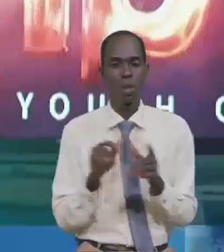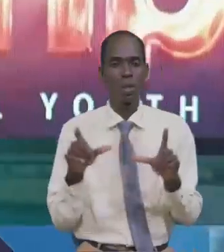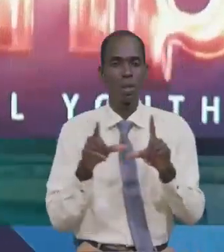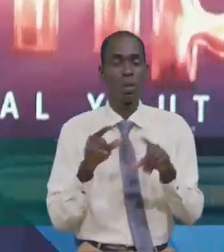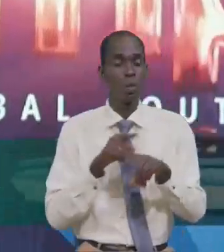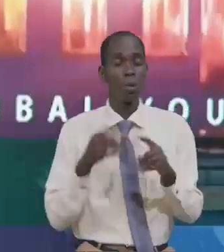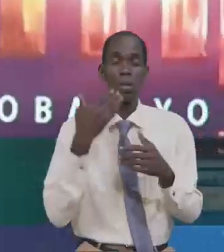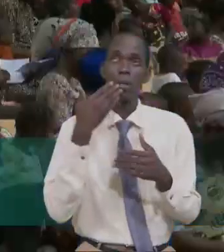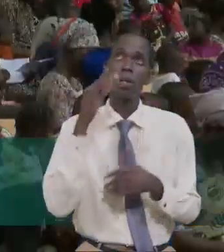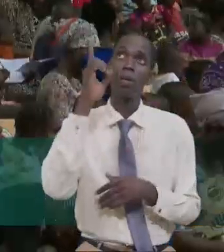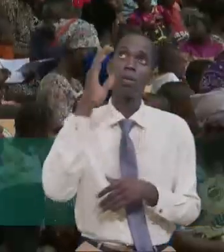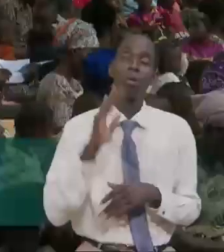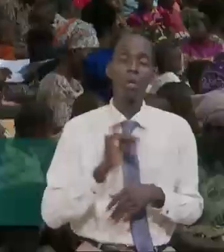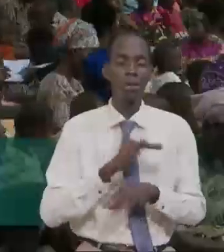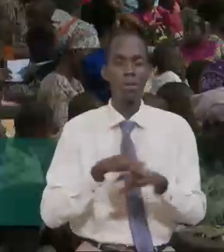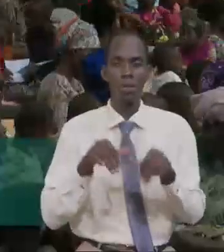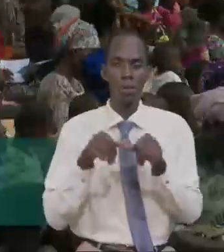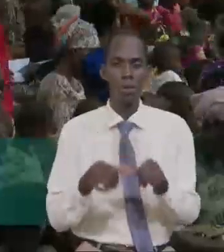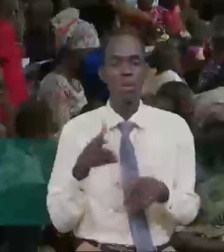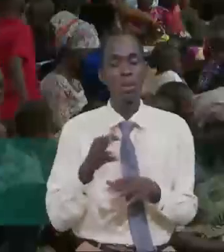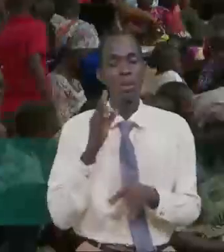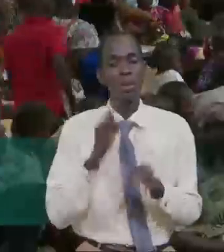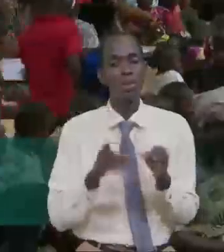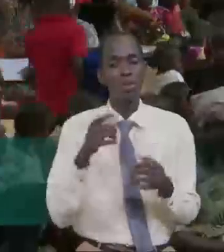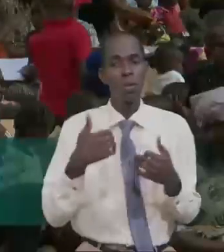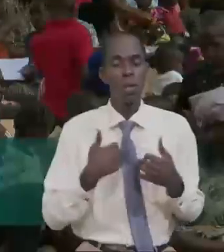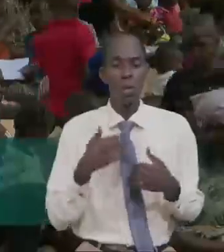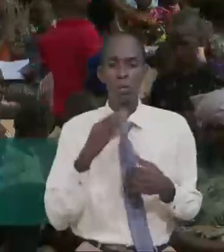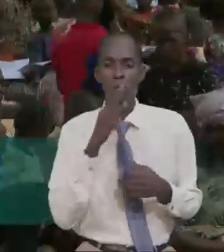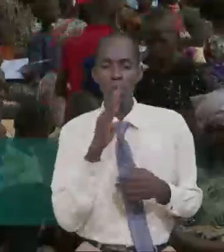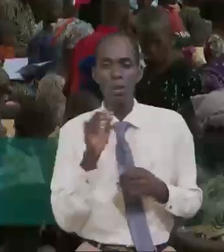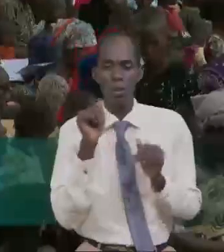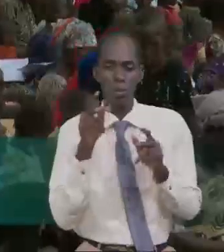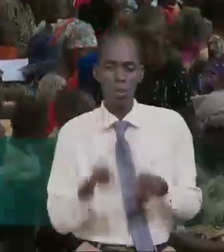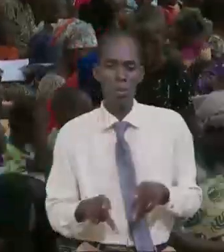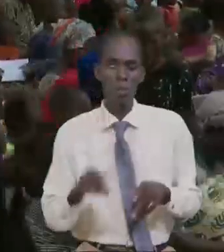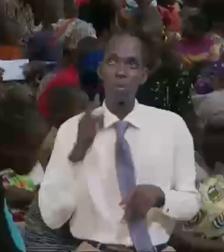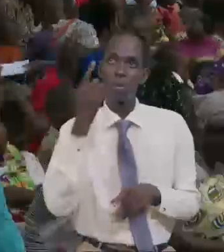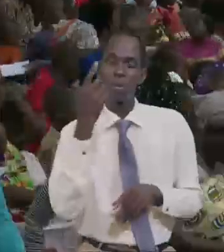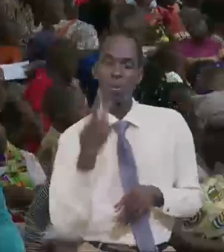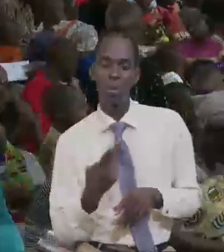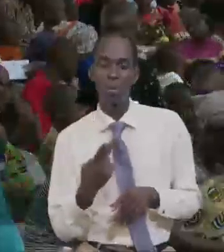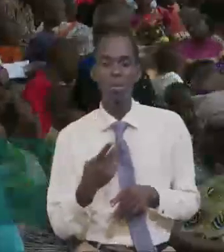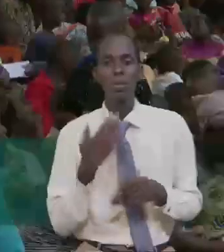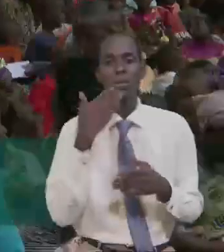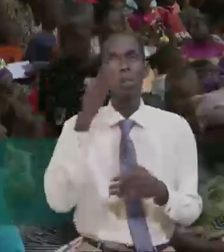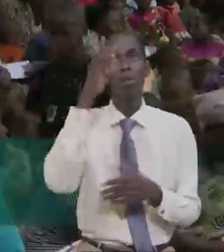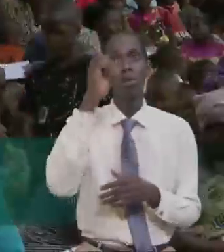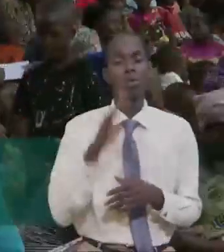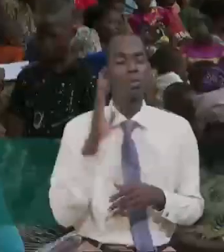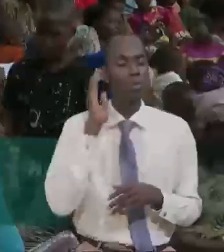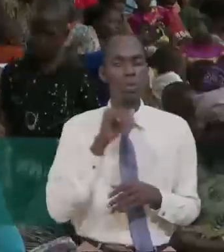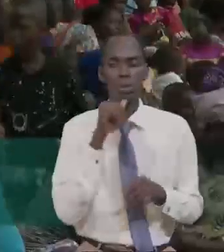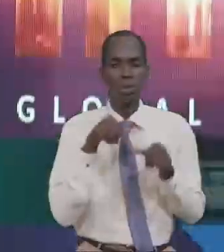moment, you'll not stay there in Jesus' name. Number three now is the purpose of your maker.